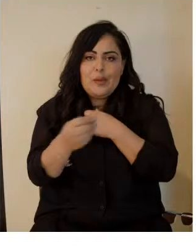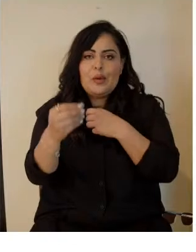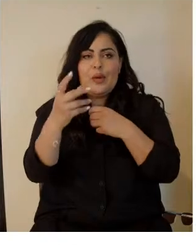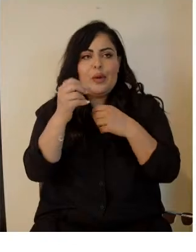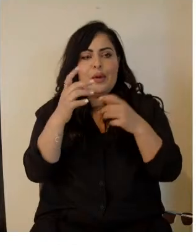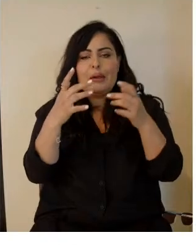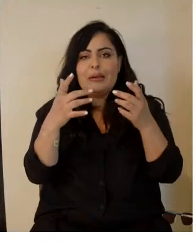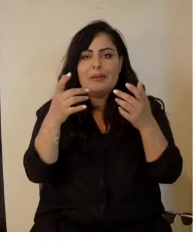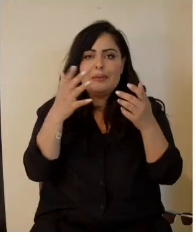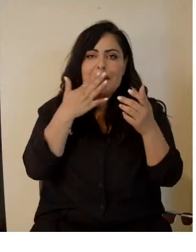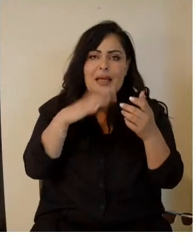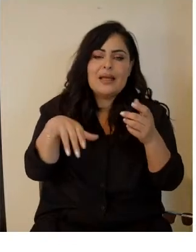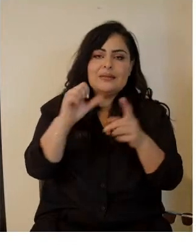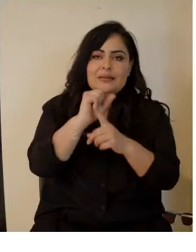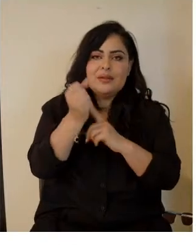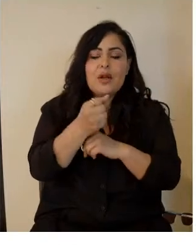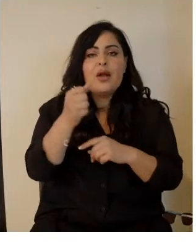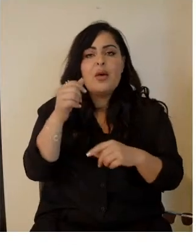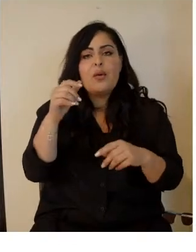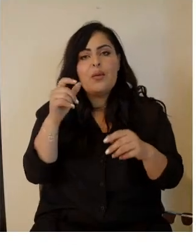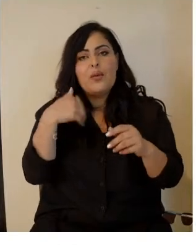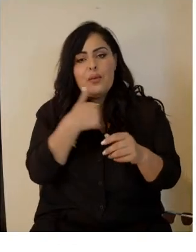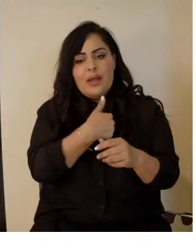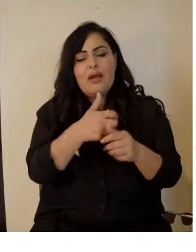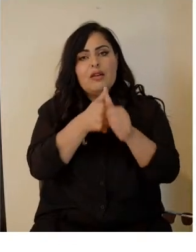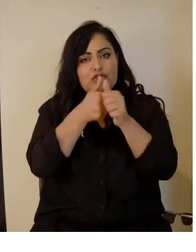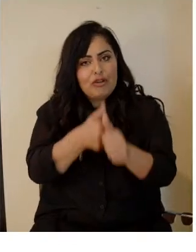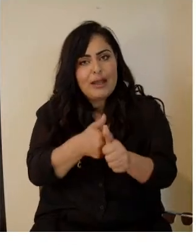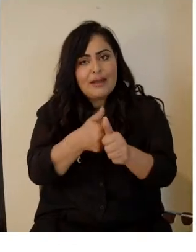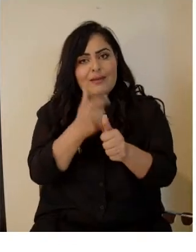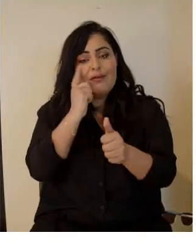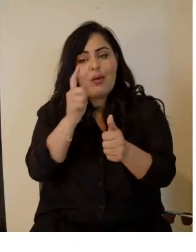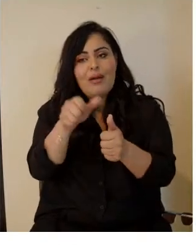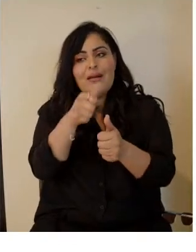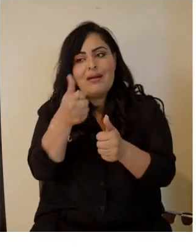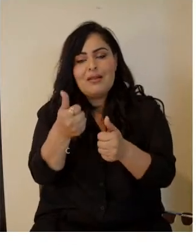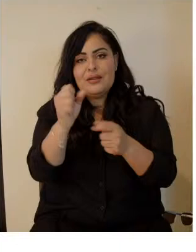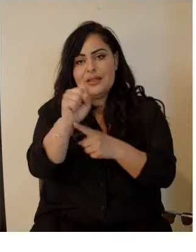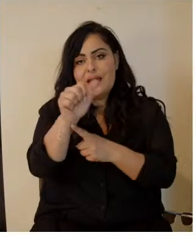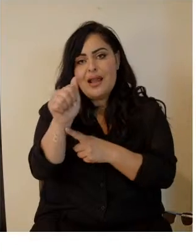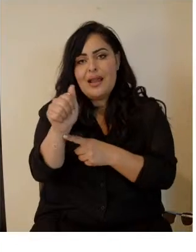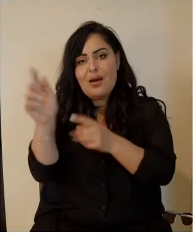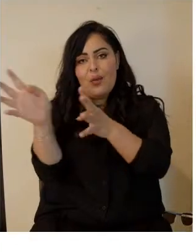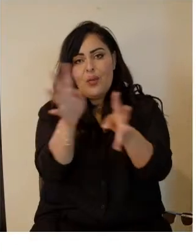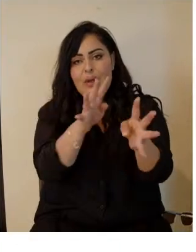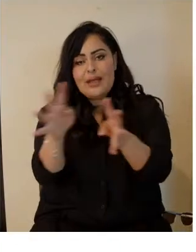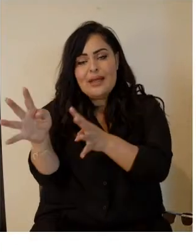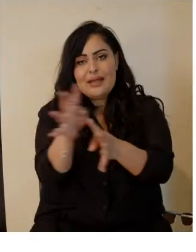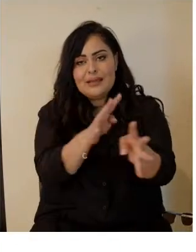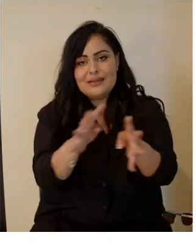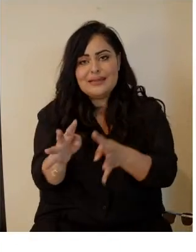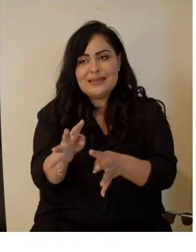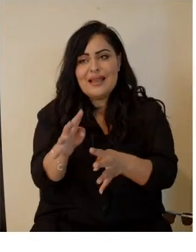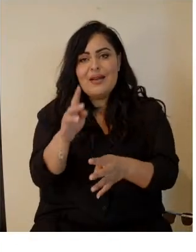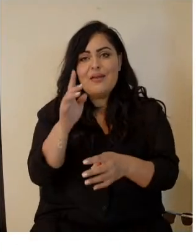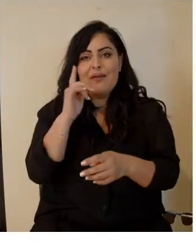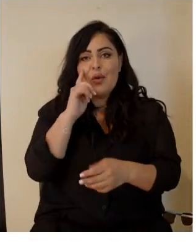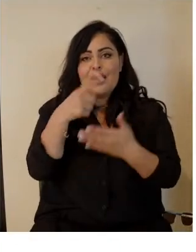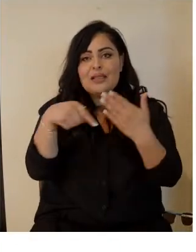moderate conditions into early next week. We are tracking the potential for another Santa Ana wind event around Tuesday. That event looks a little bit